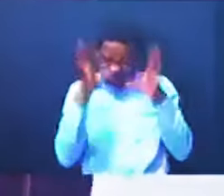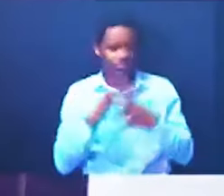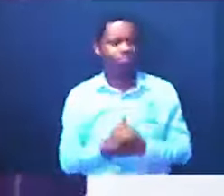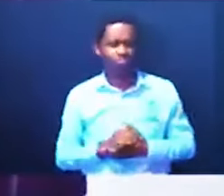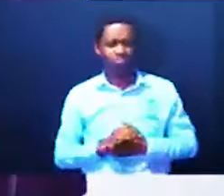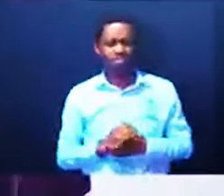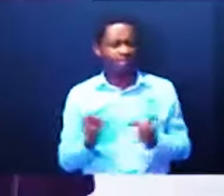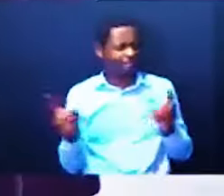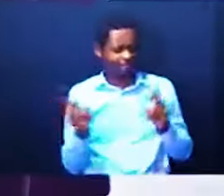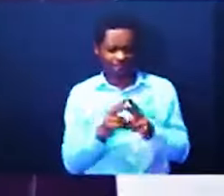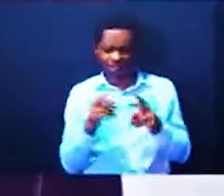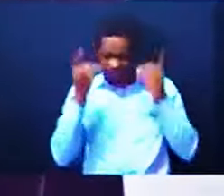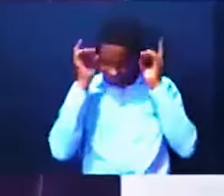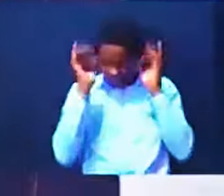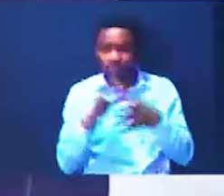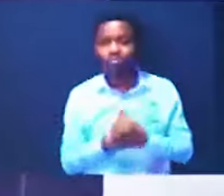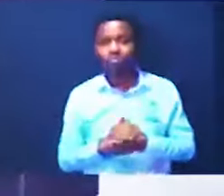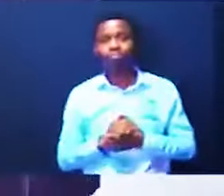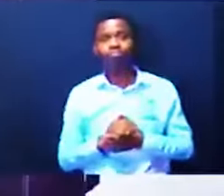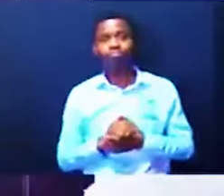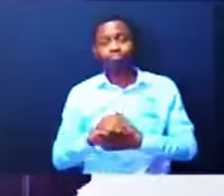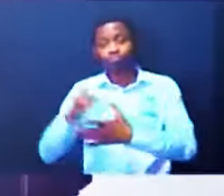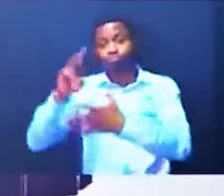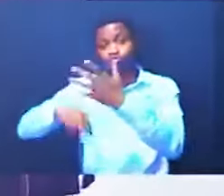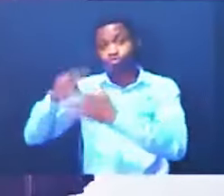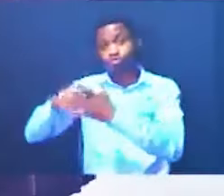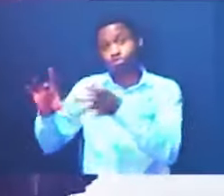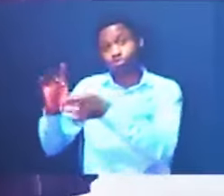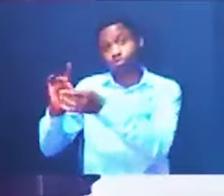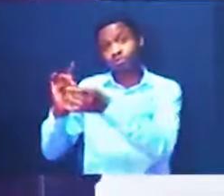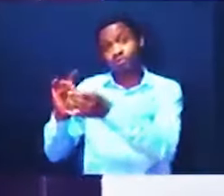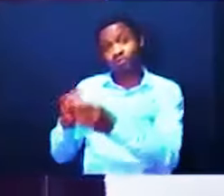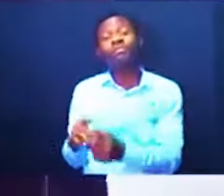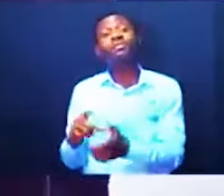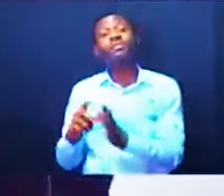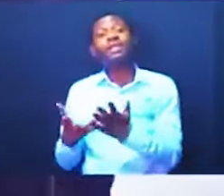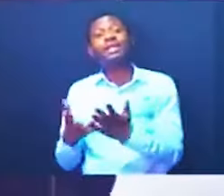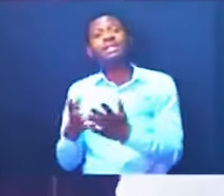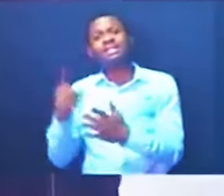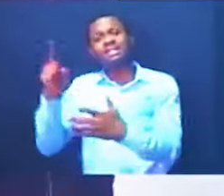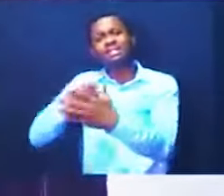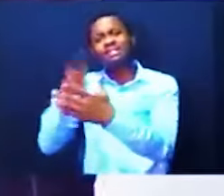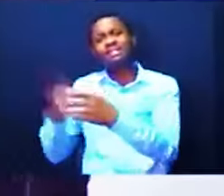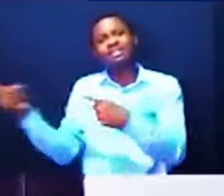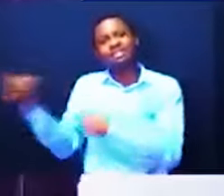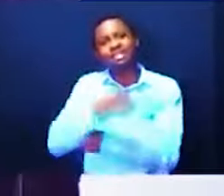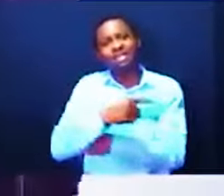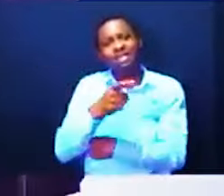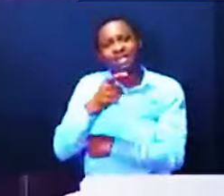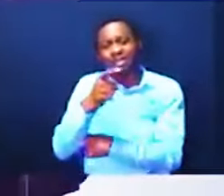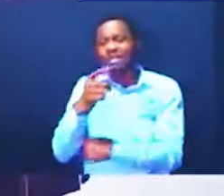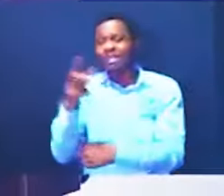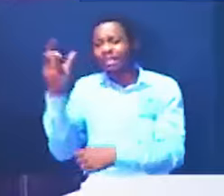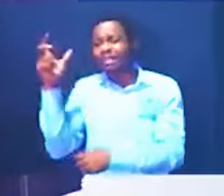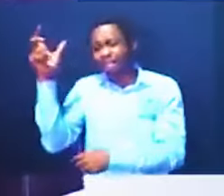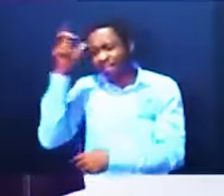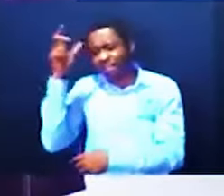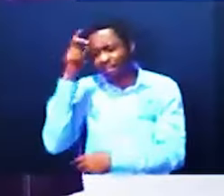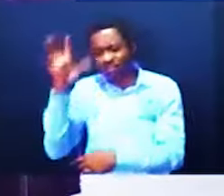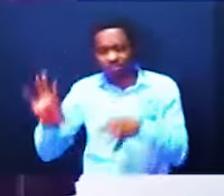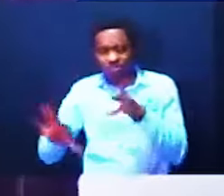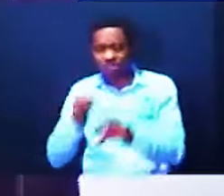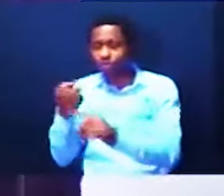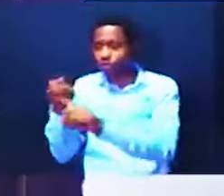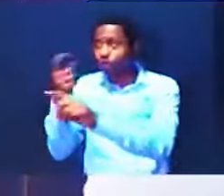Yaudiano, or Titan, a crack crown. Shall we read together? Ready, go. The next day, an evil spirit from God